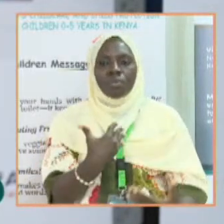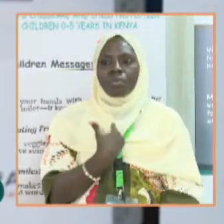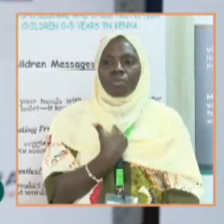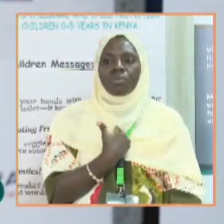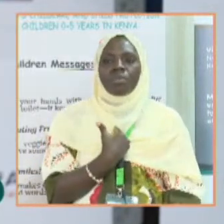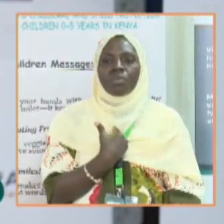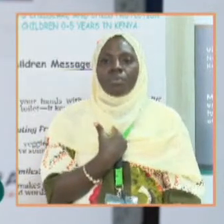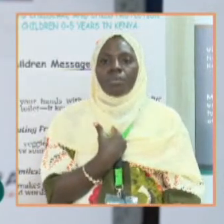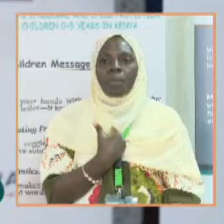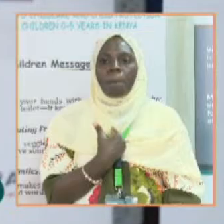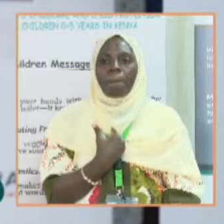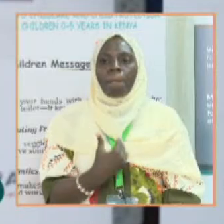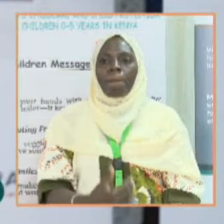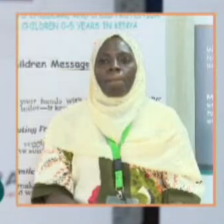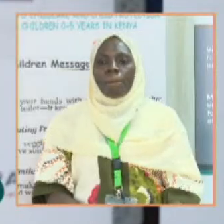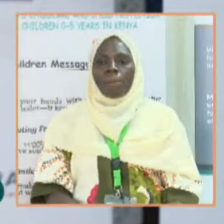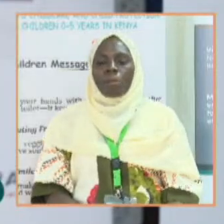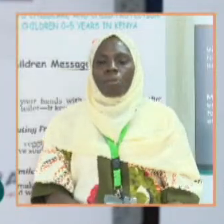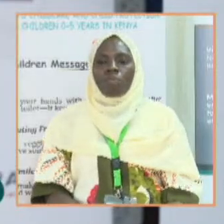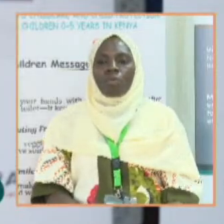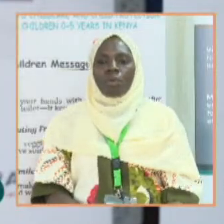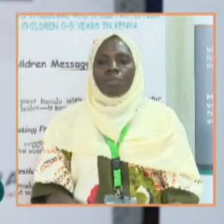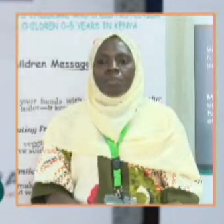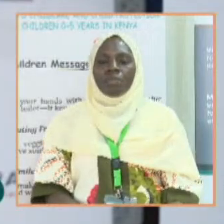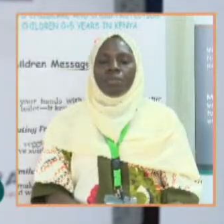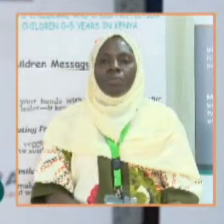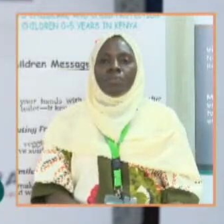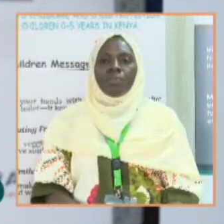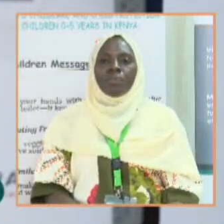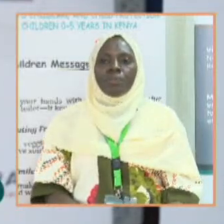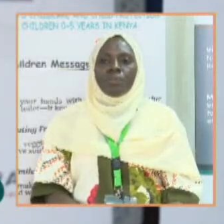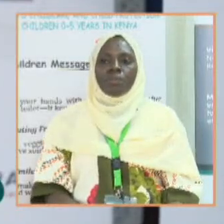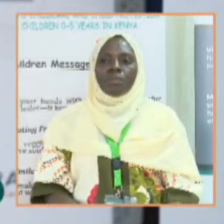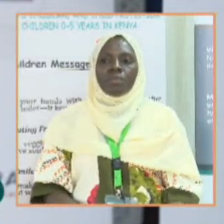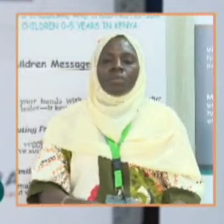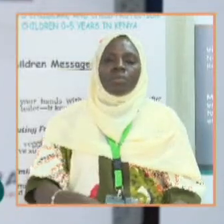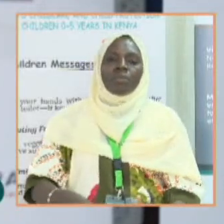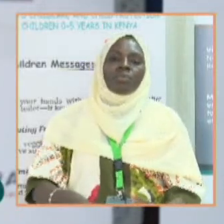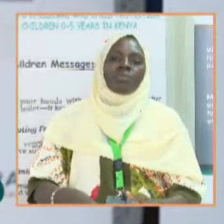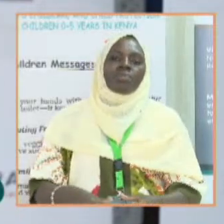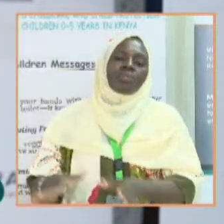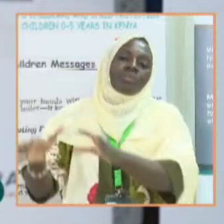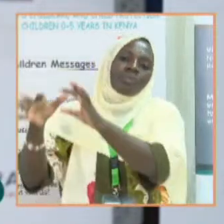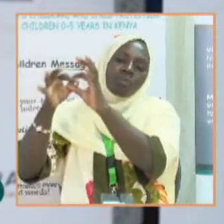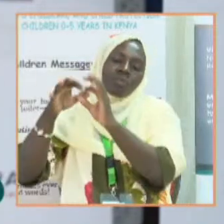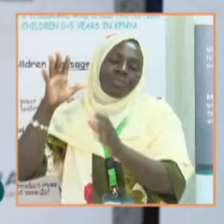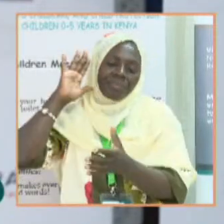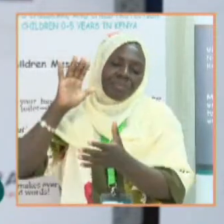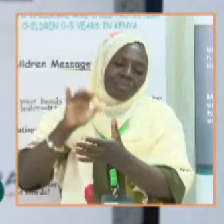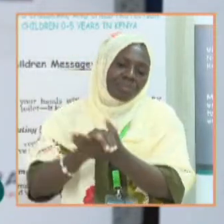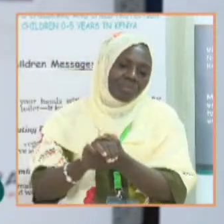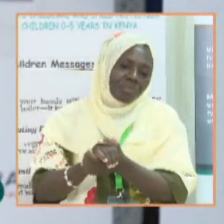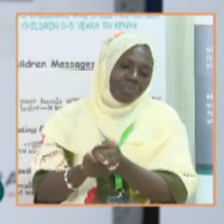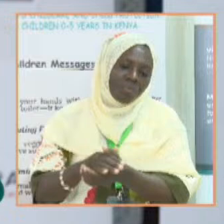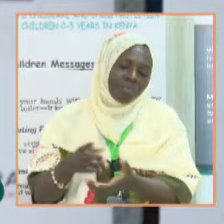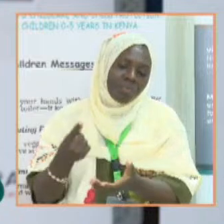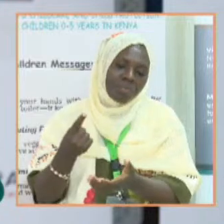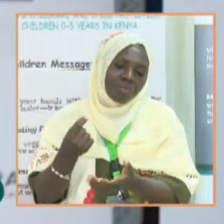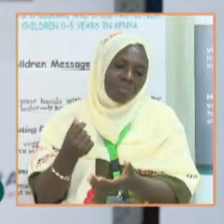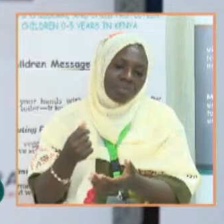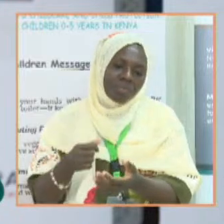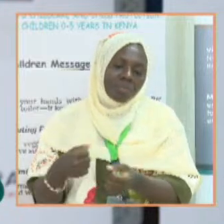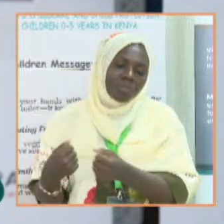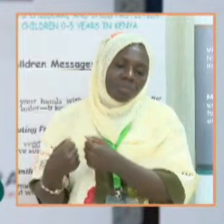there are challenges that the CHS reported. One being cultural beliefs, financial constraints,